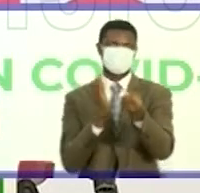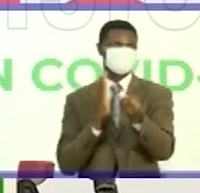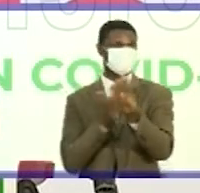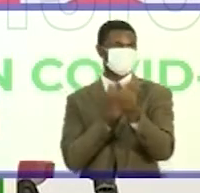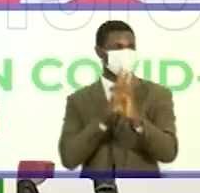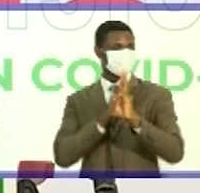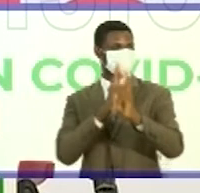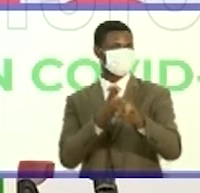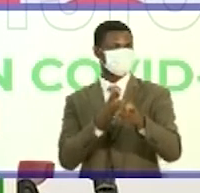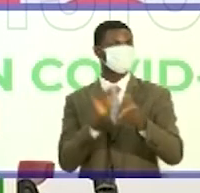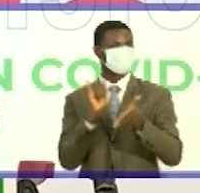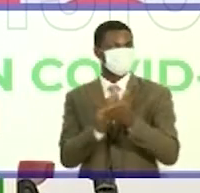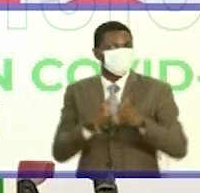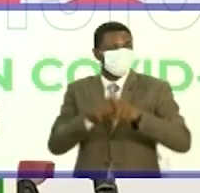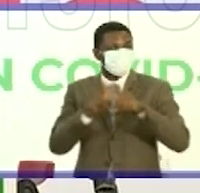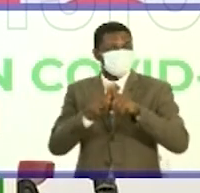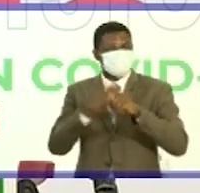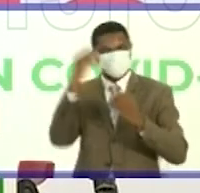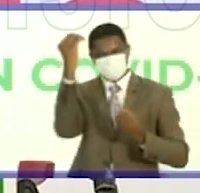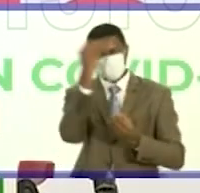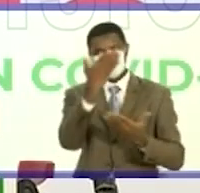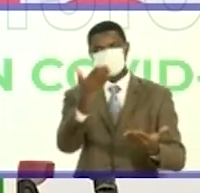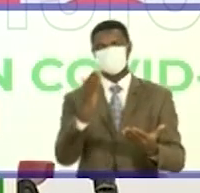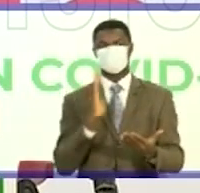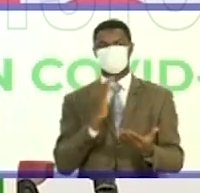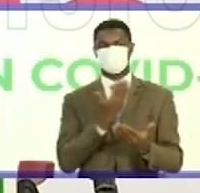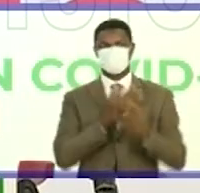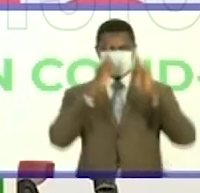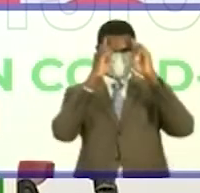the policies it has recommended.